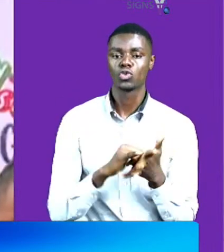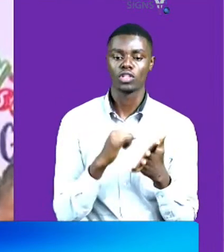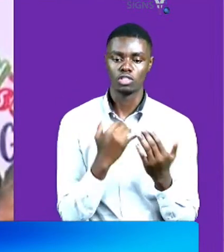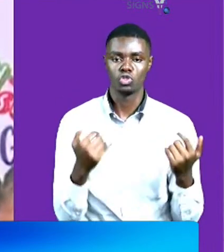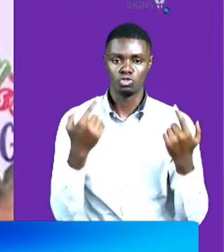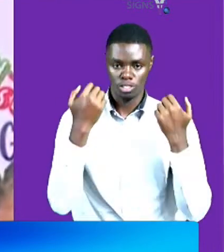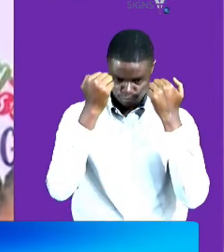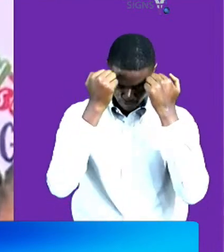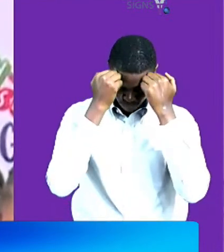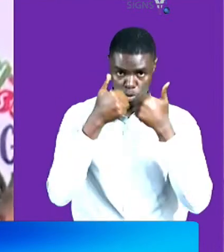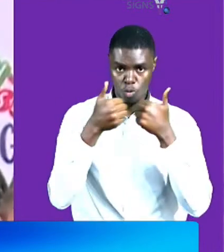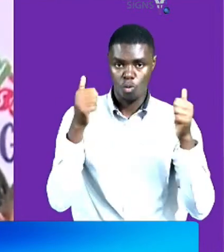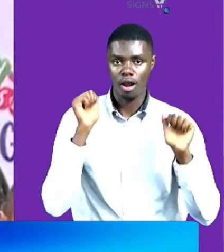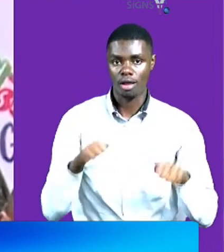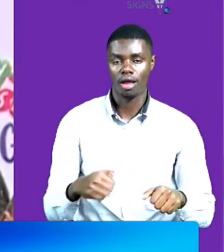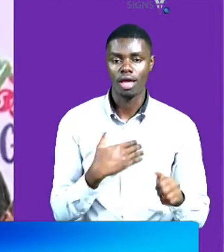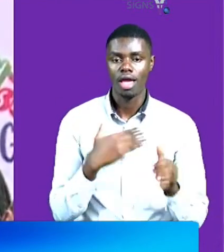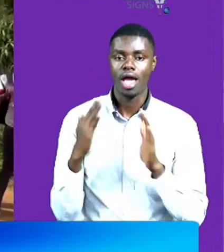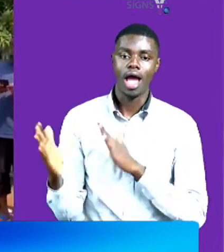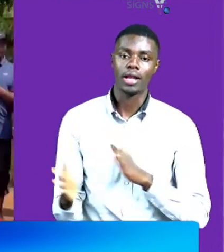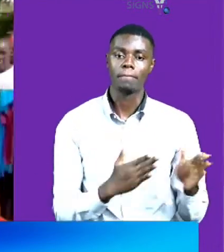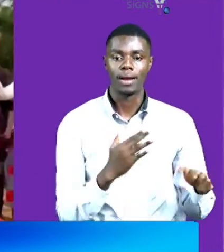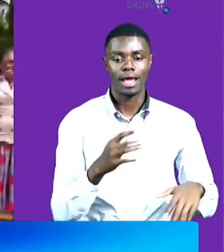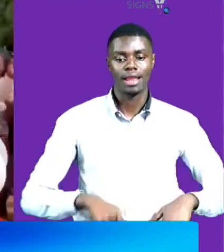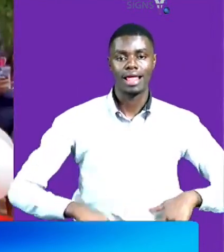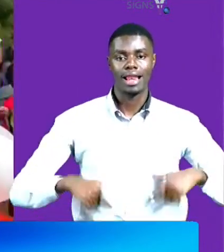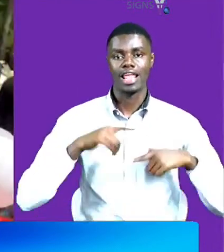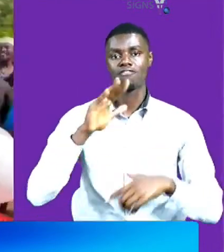na tuweze kupanga maisha yao hapo mbele.